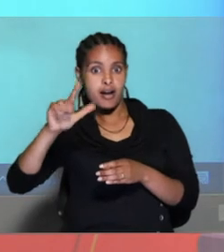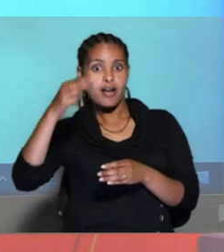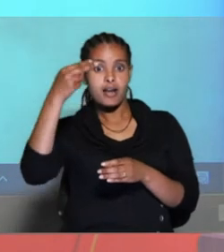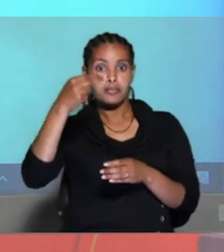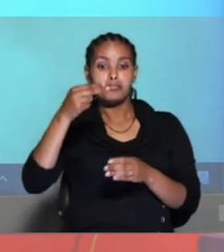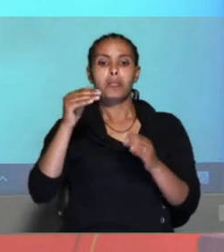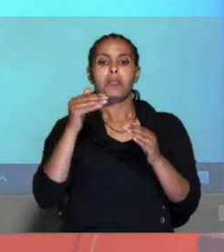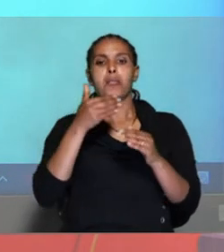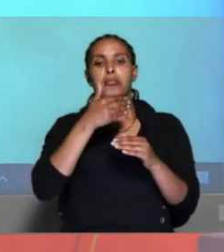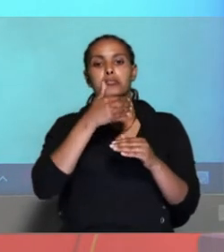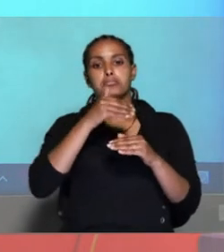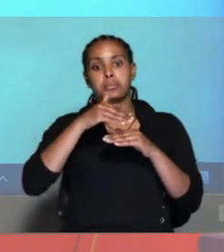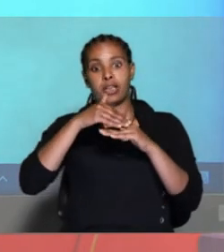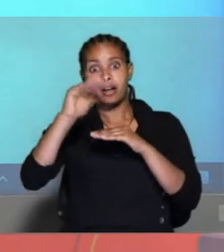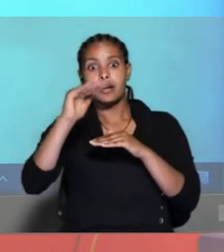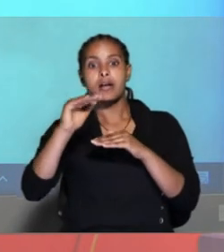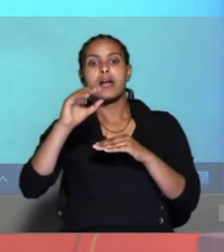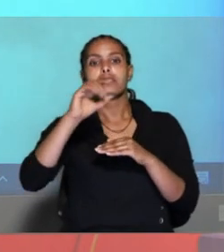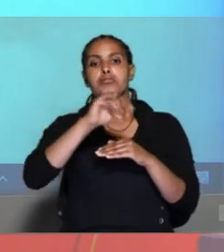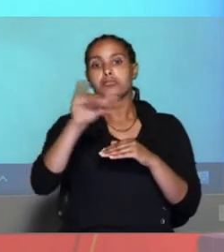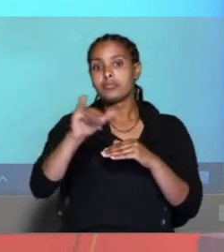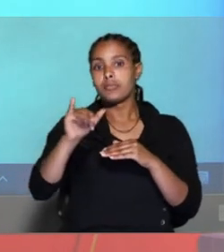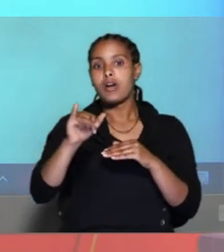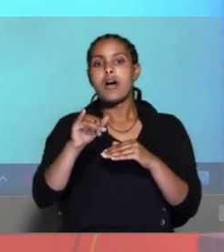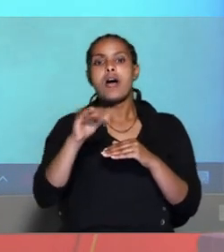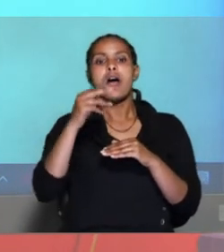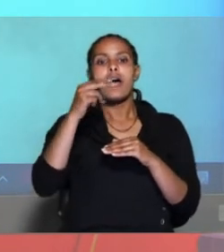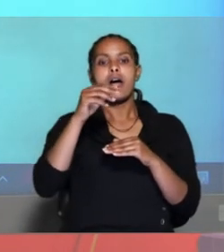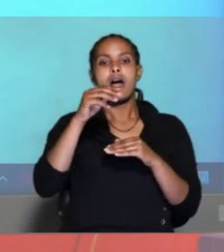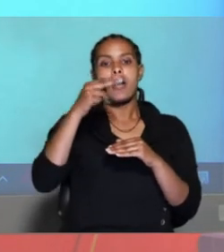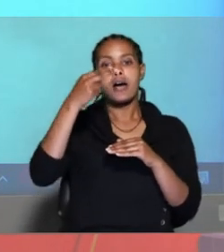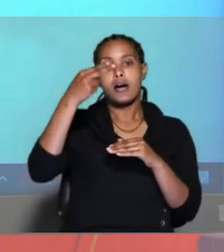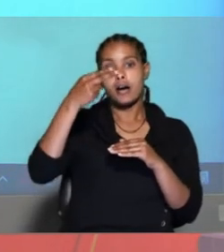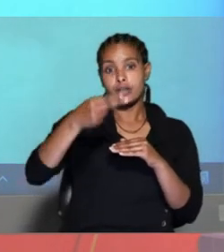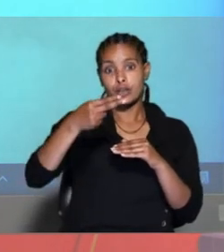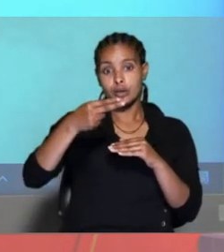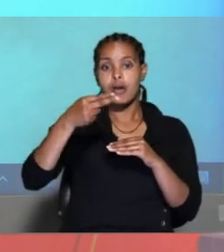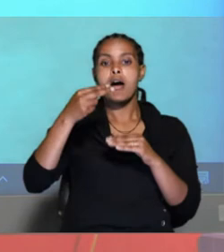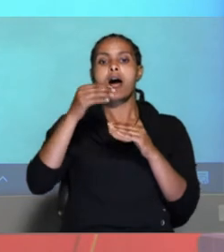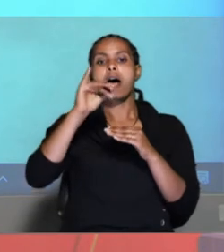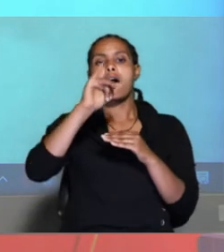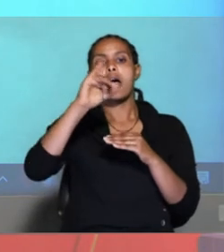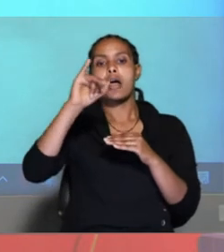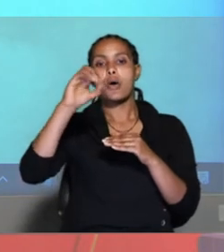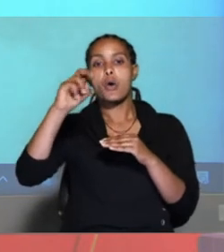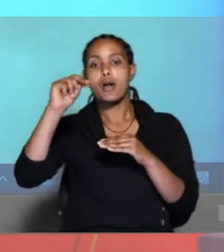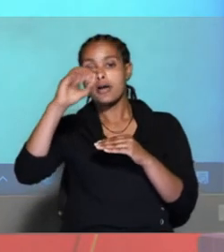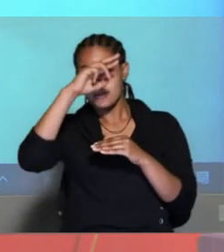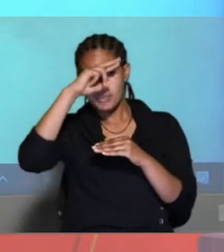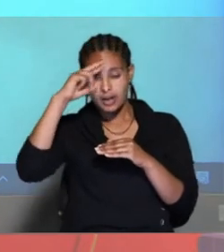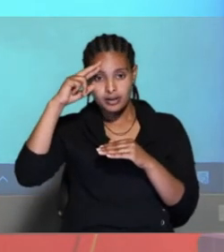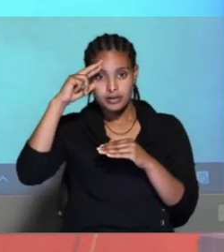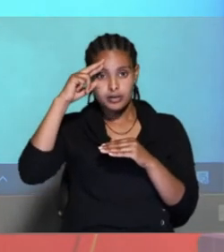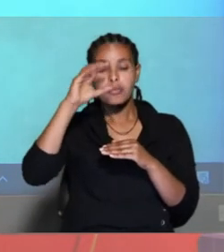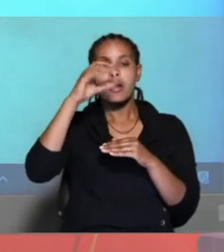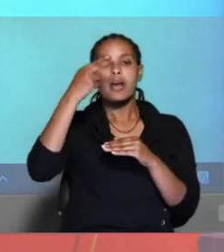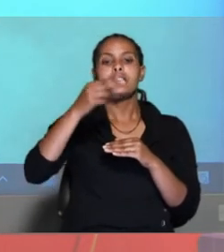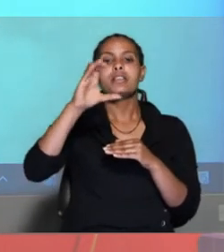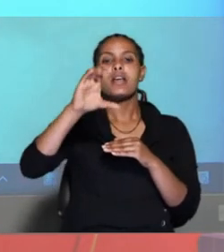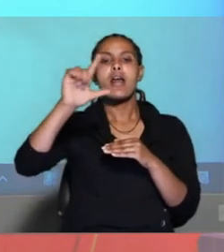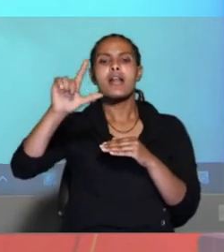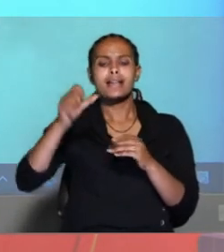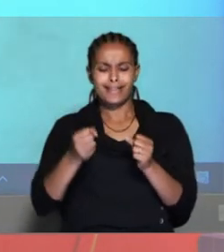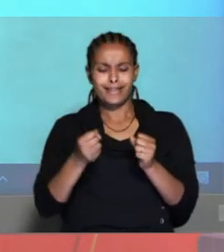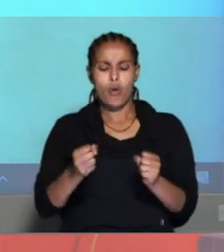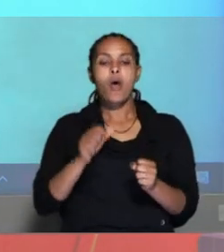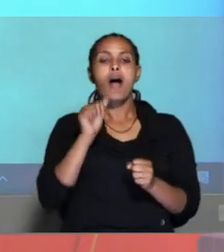quantity of hydronium or hydrogen ion concentration. Because hydrochloric acid is a